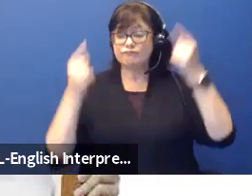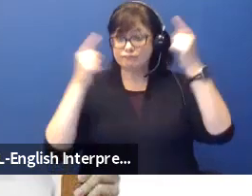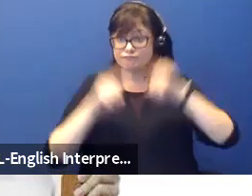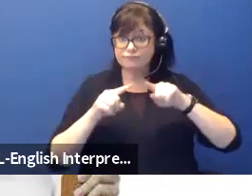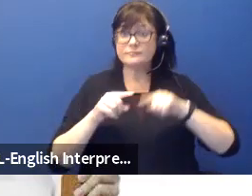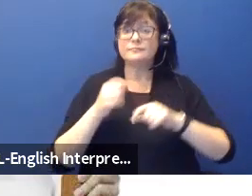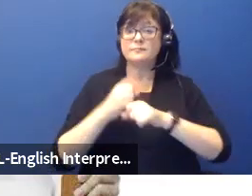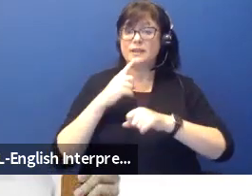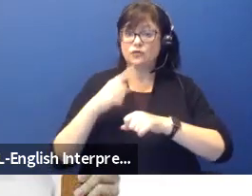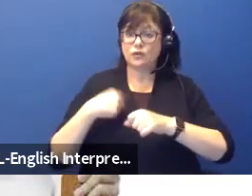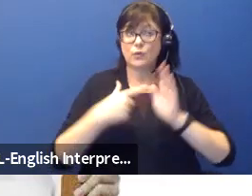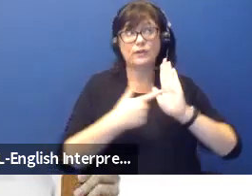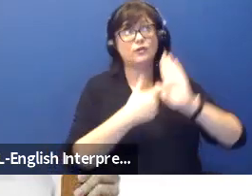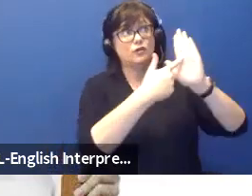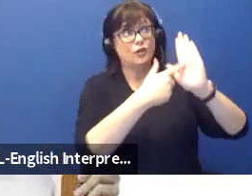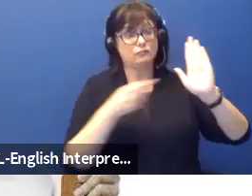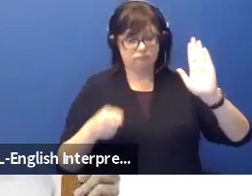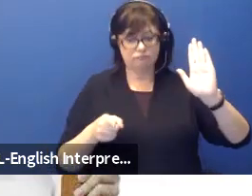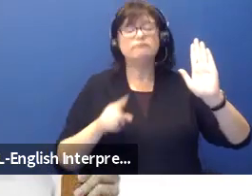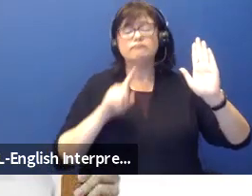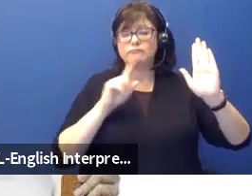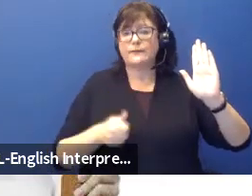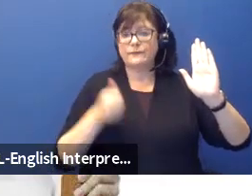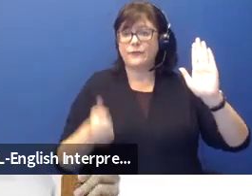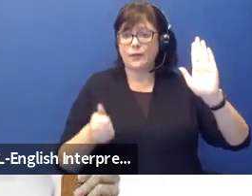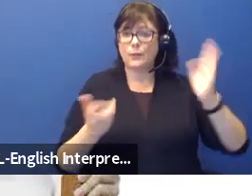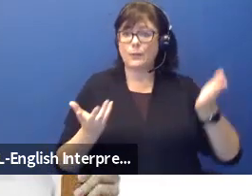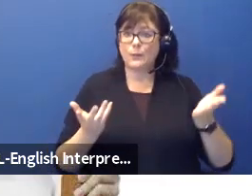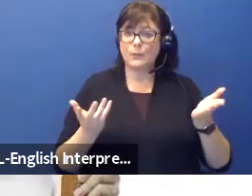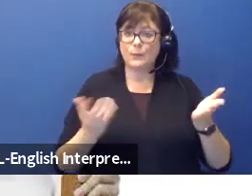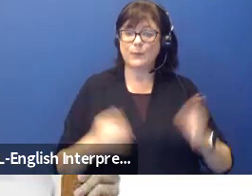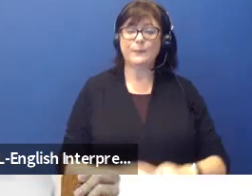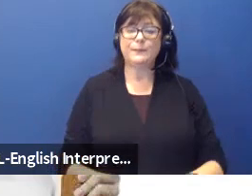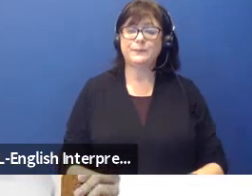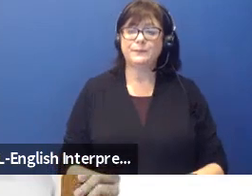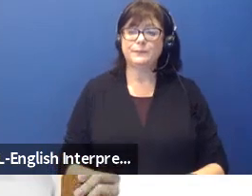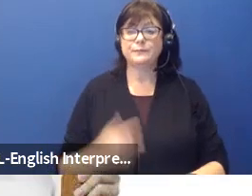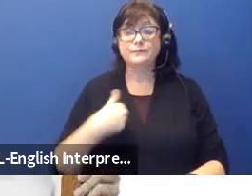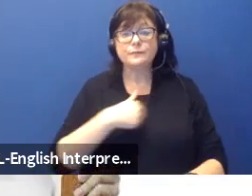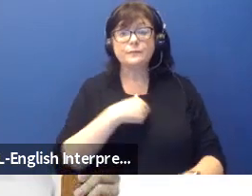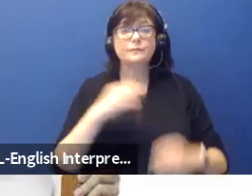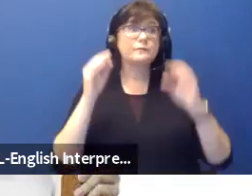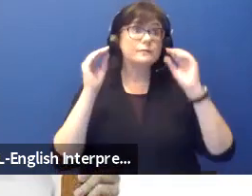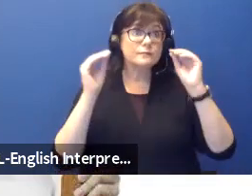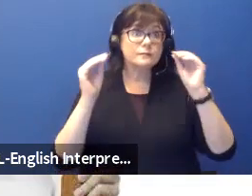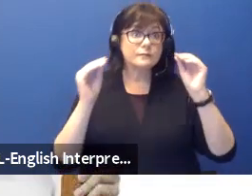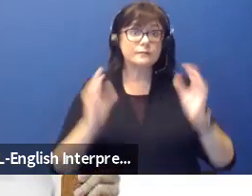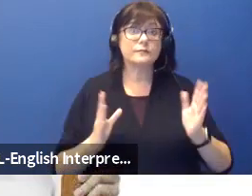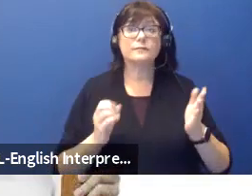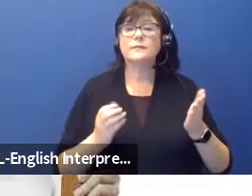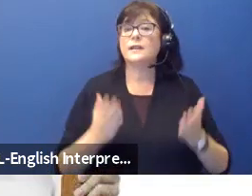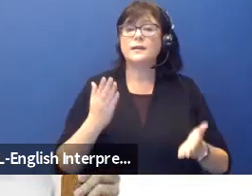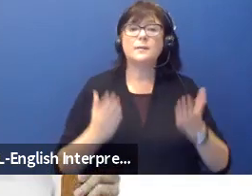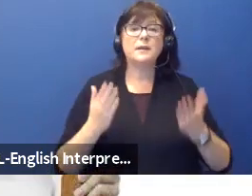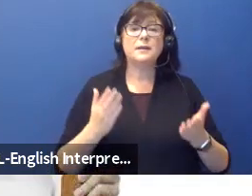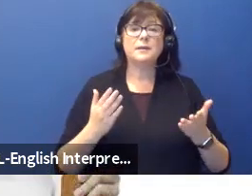as people who maybe, you know, have a considerable academic background in adult education and so